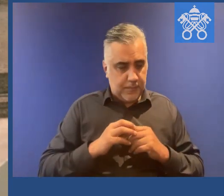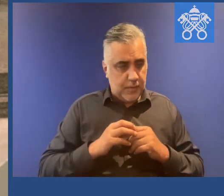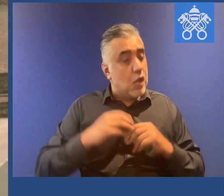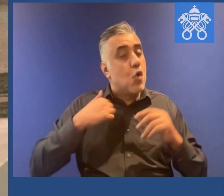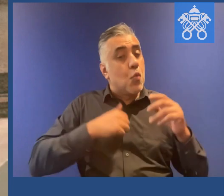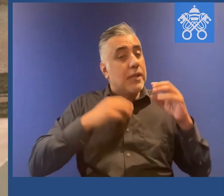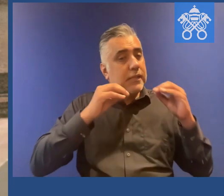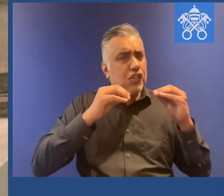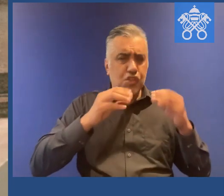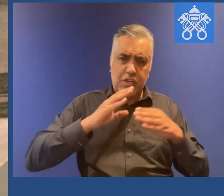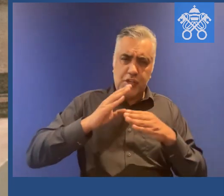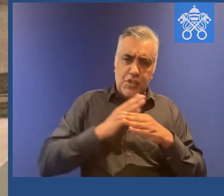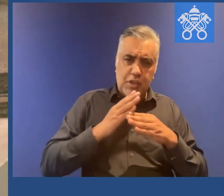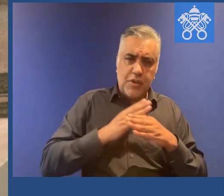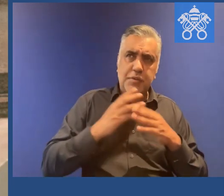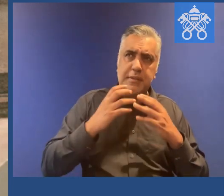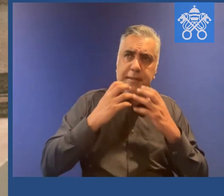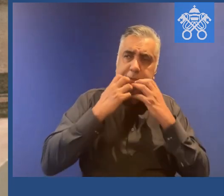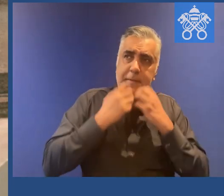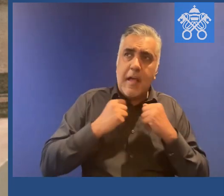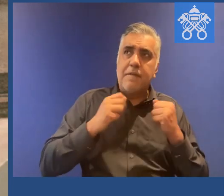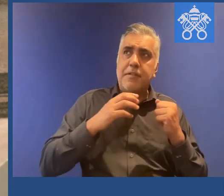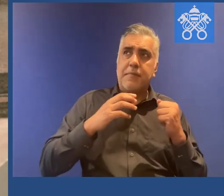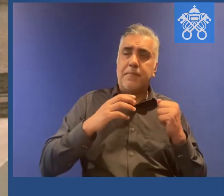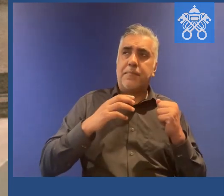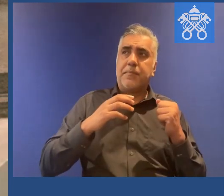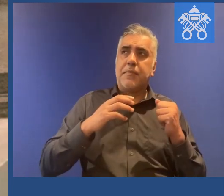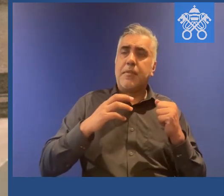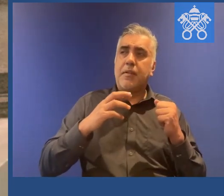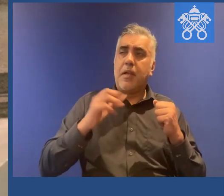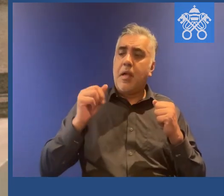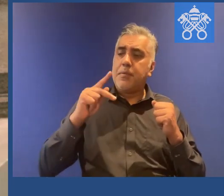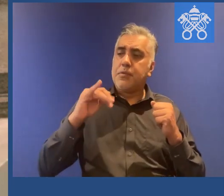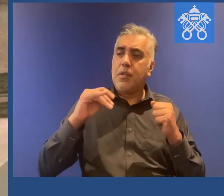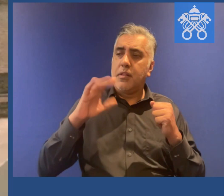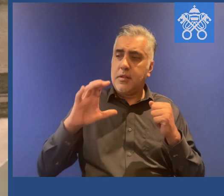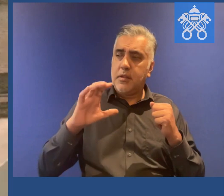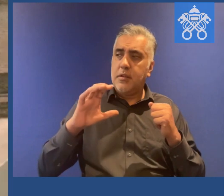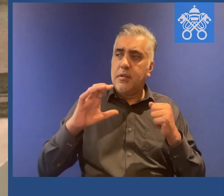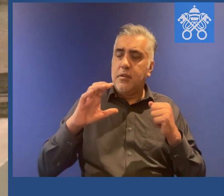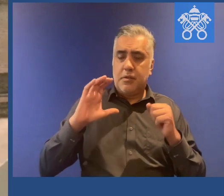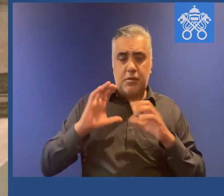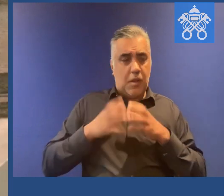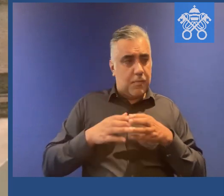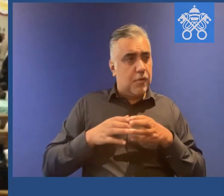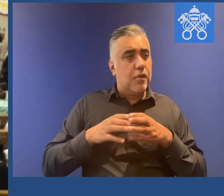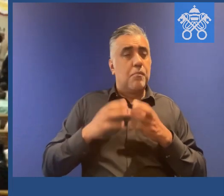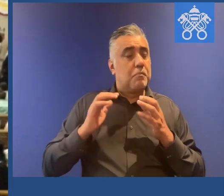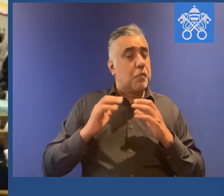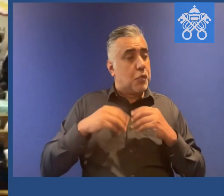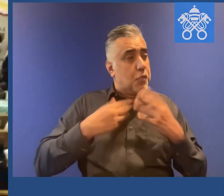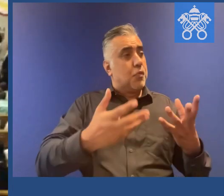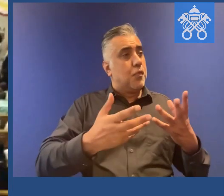We teach and share the charism of the Apostolic Carmel through various activities and